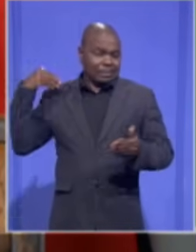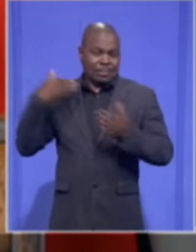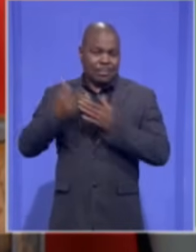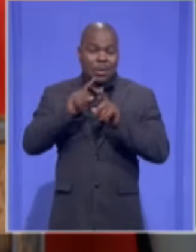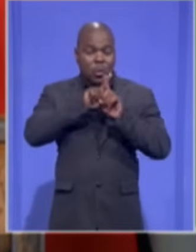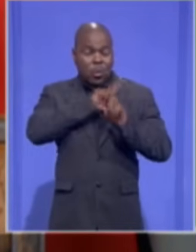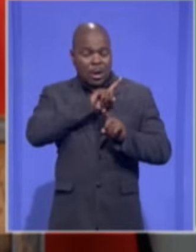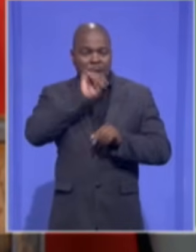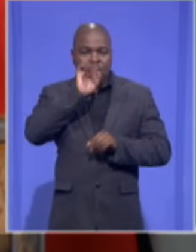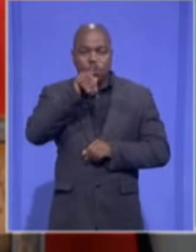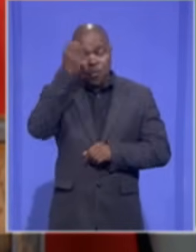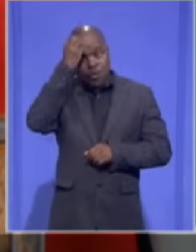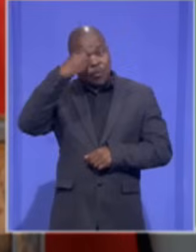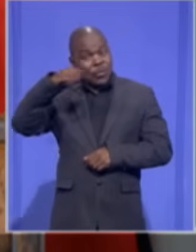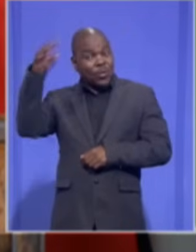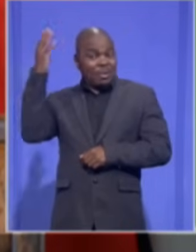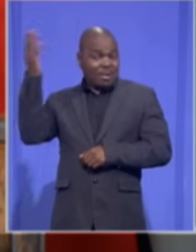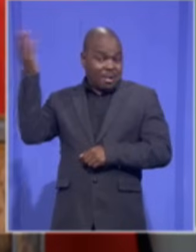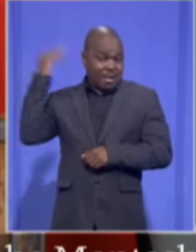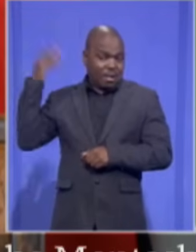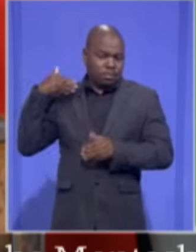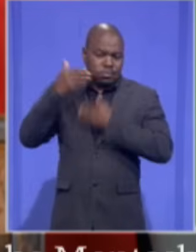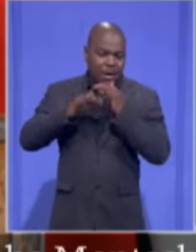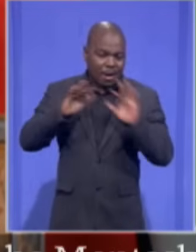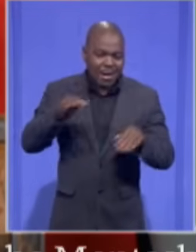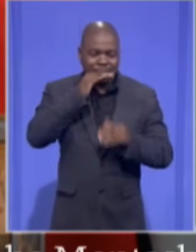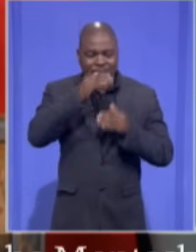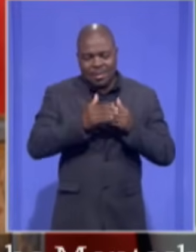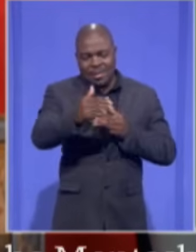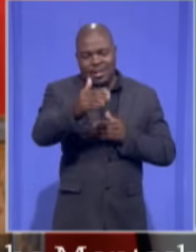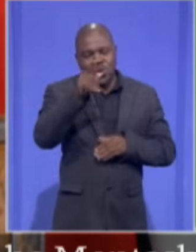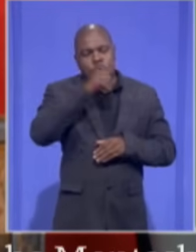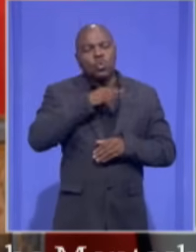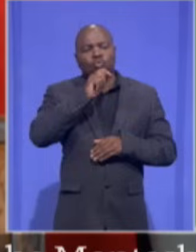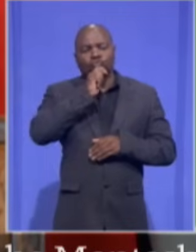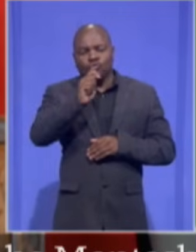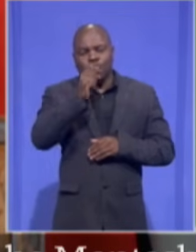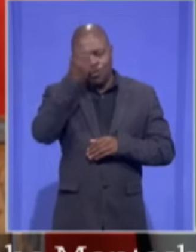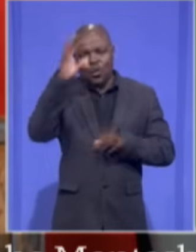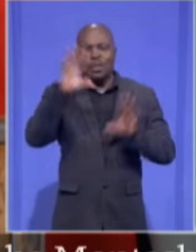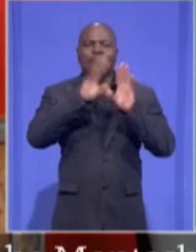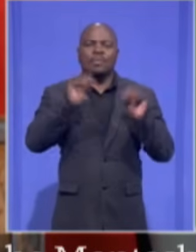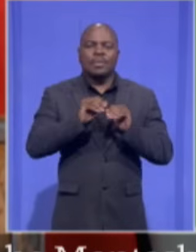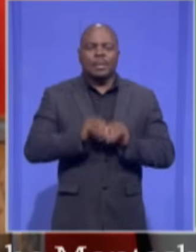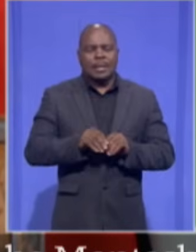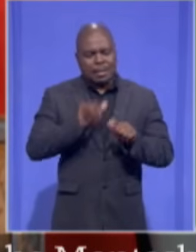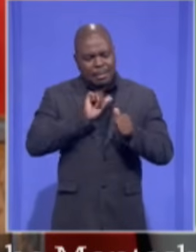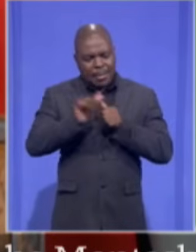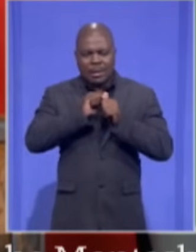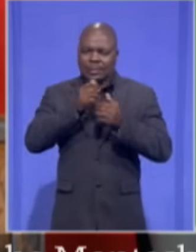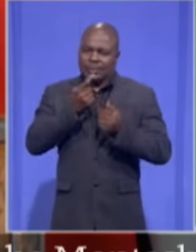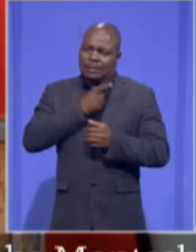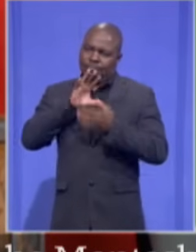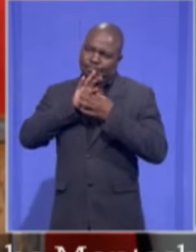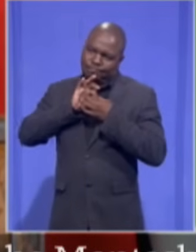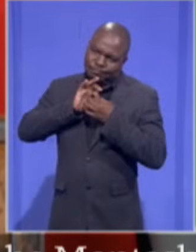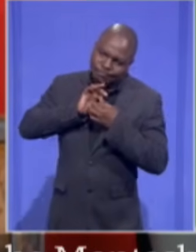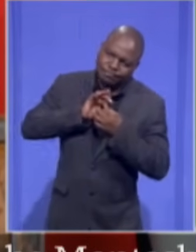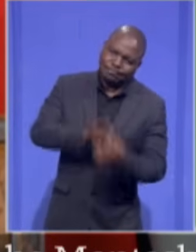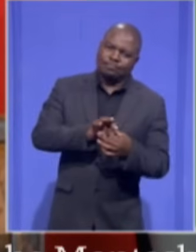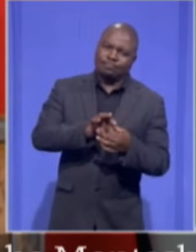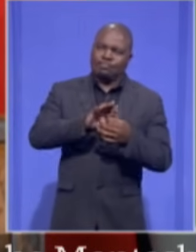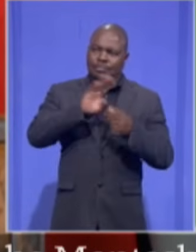forget the journey, you forget the reality that faces you. Let us commit ourselves to the ideas of